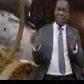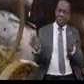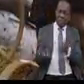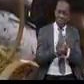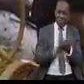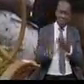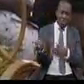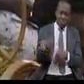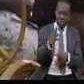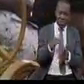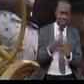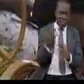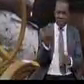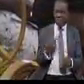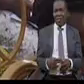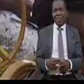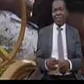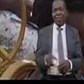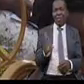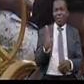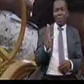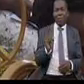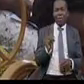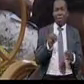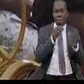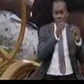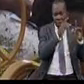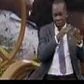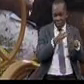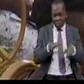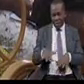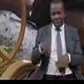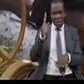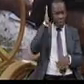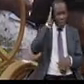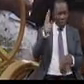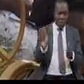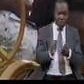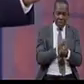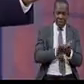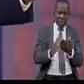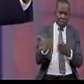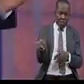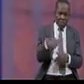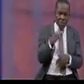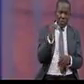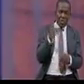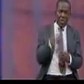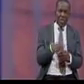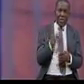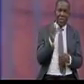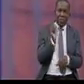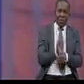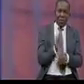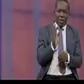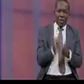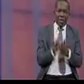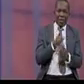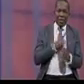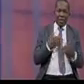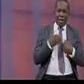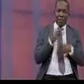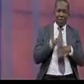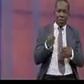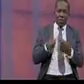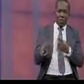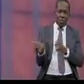ministry. It's all by faith. And God said, look back. And the Egyptians were coming. They were in the